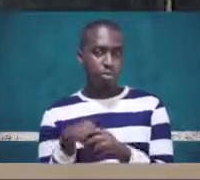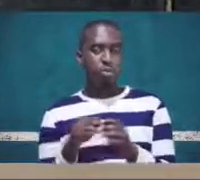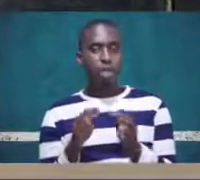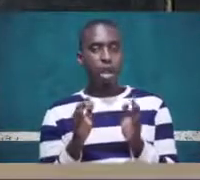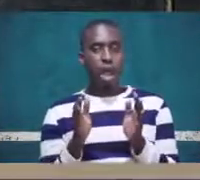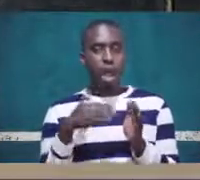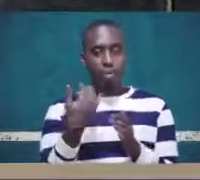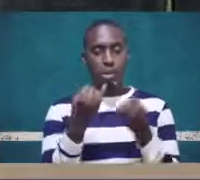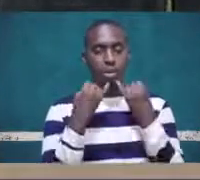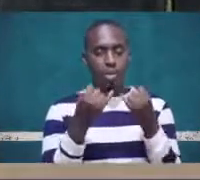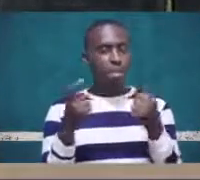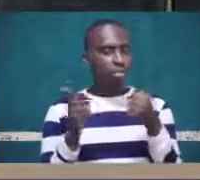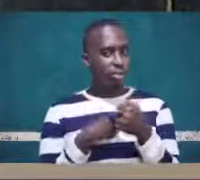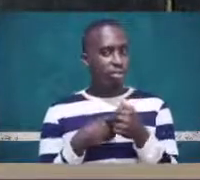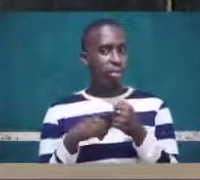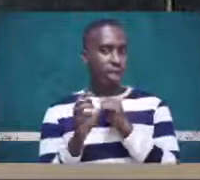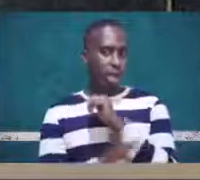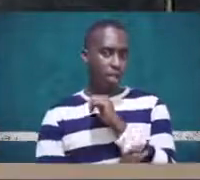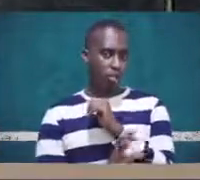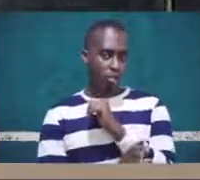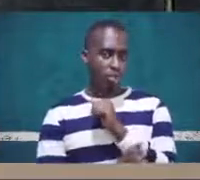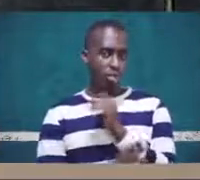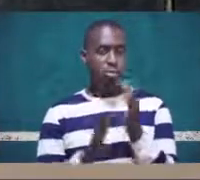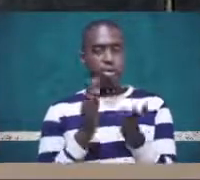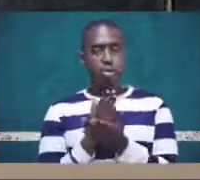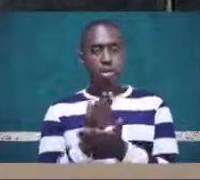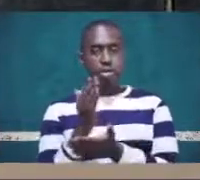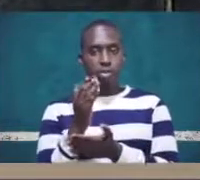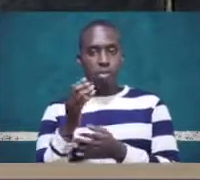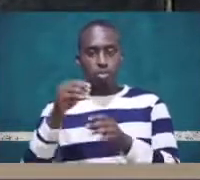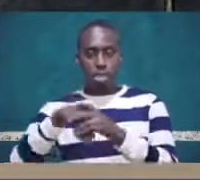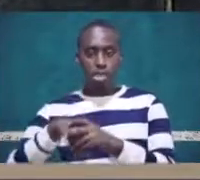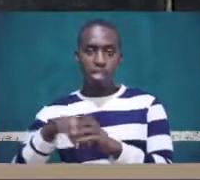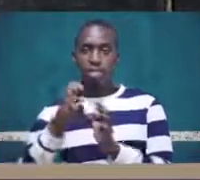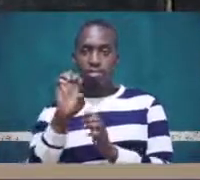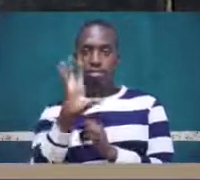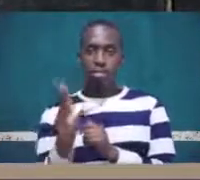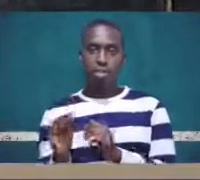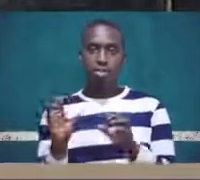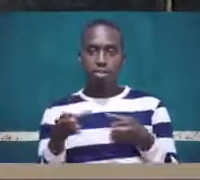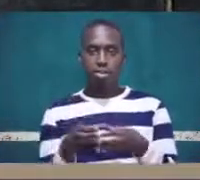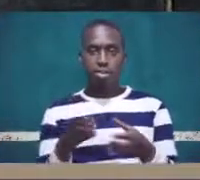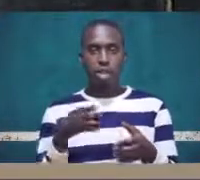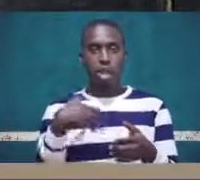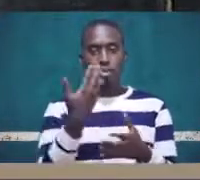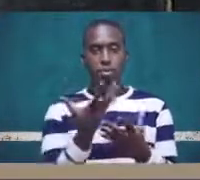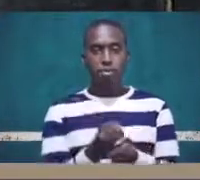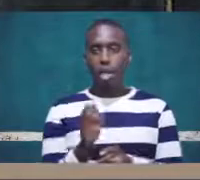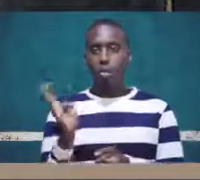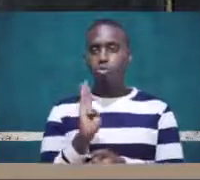I've said that there are 6 countries that are part of the East African Community. And even we have